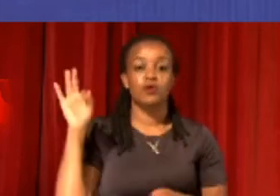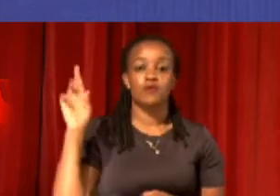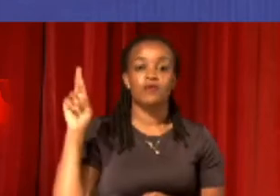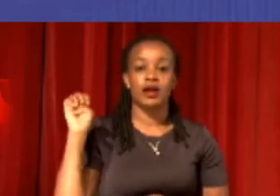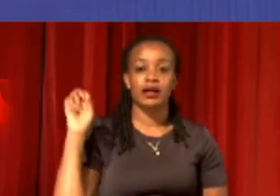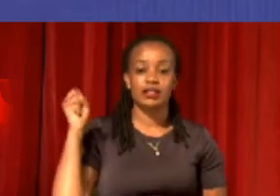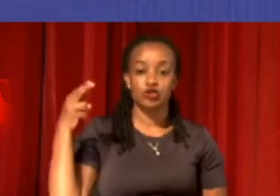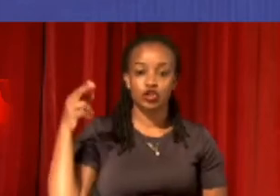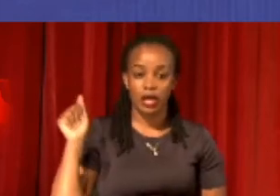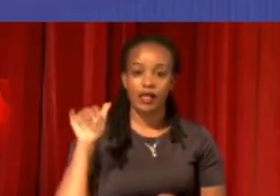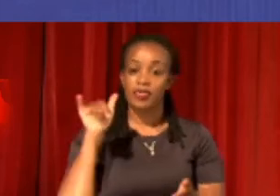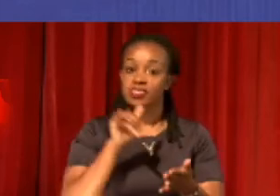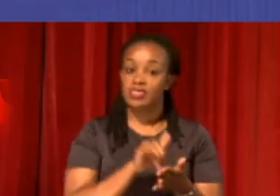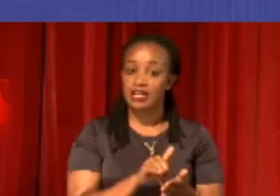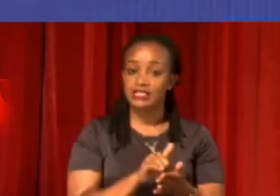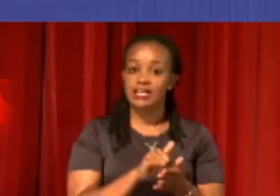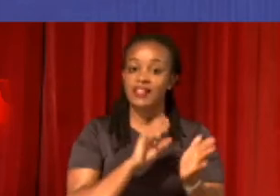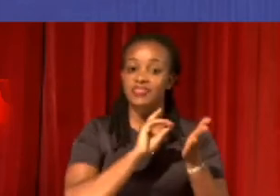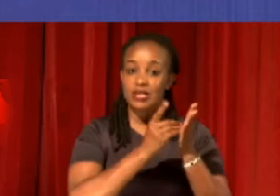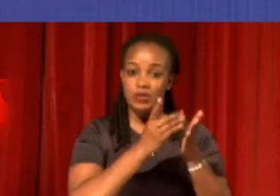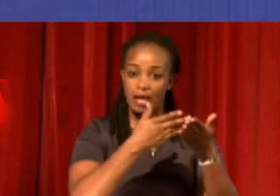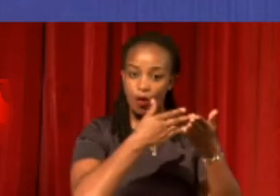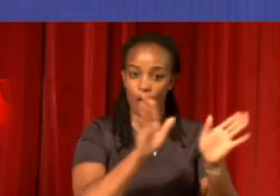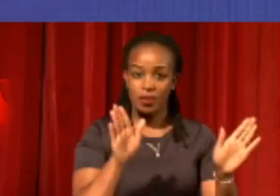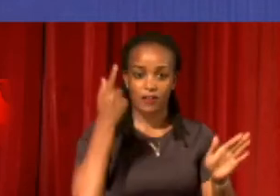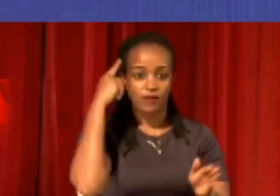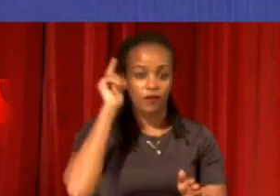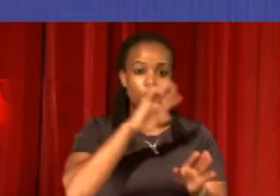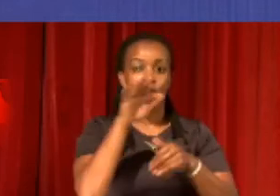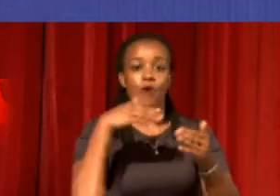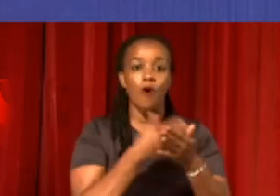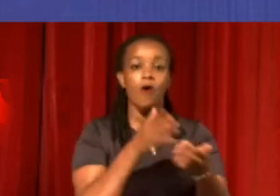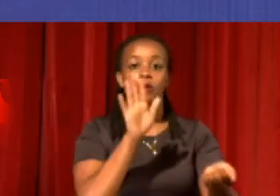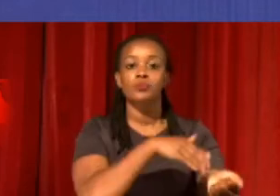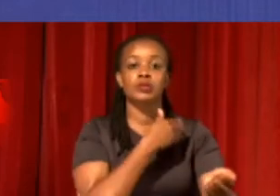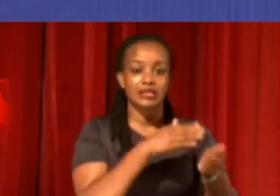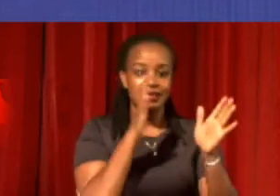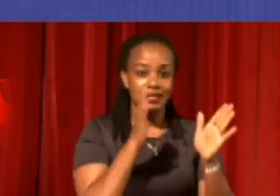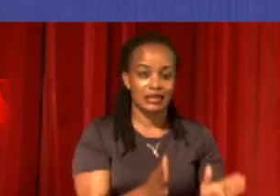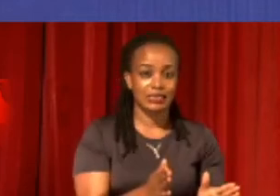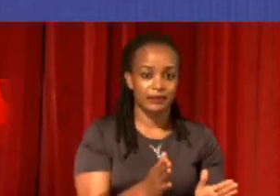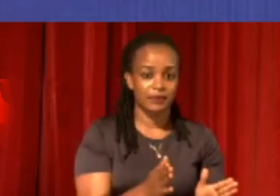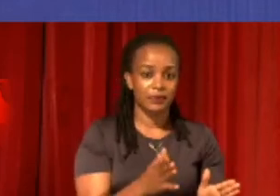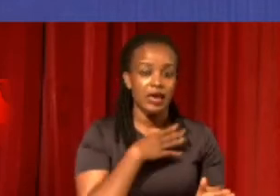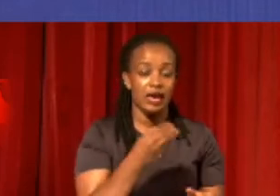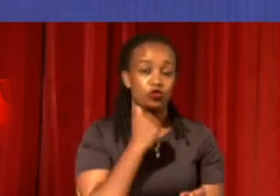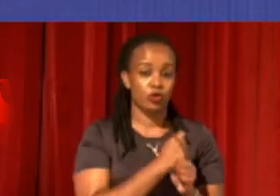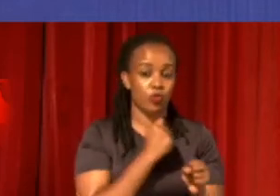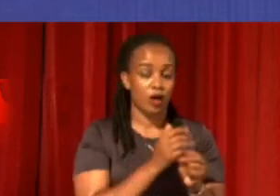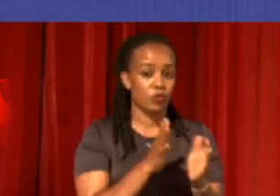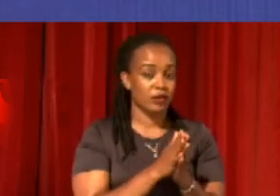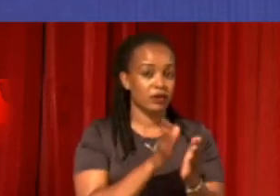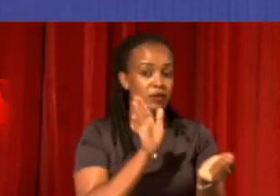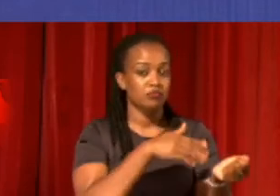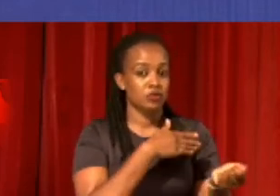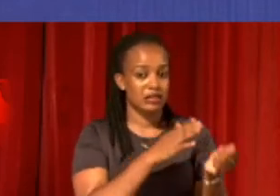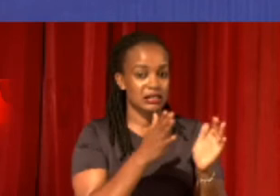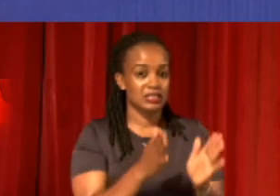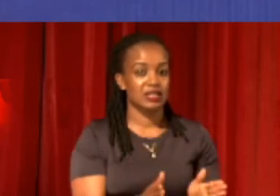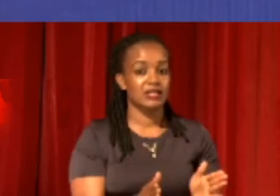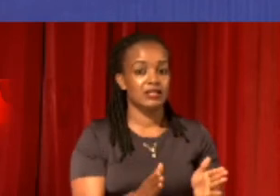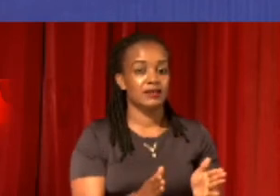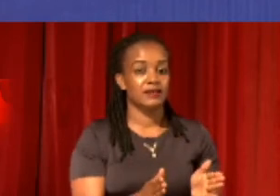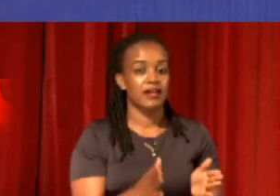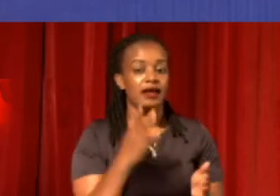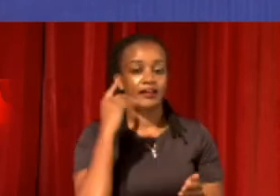musicians to come and interact with us. So we do work with musicians. And part of our mandate, like the first mandate for the